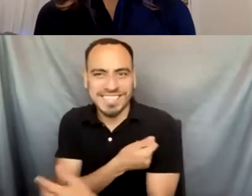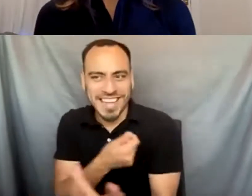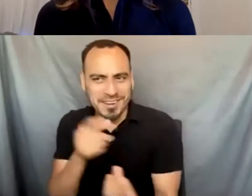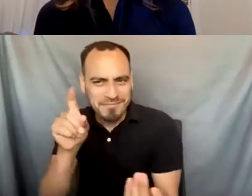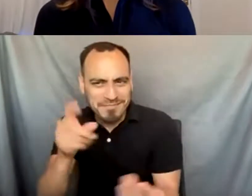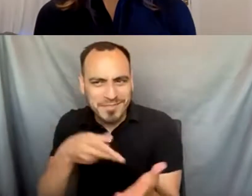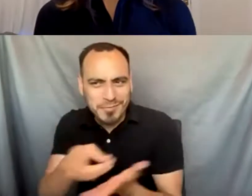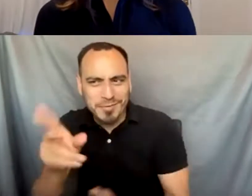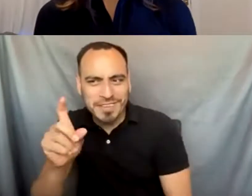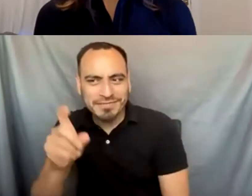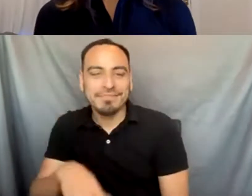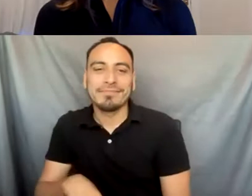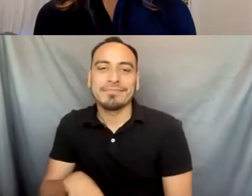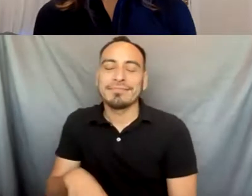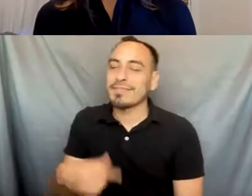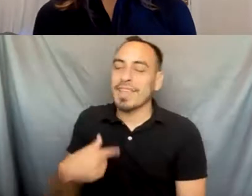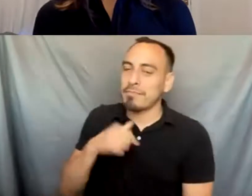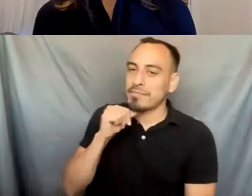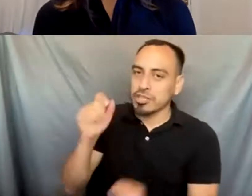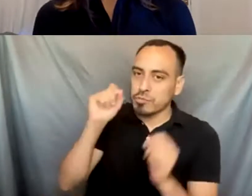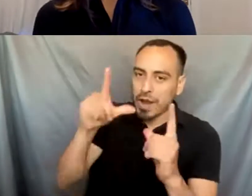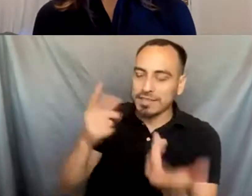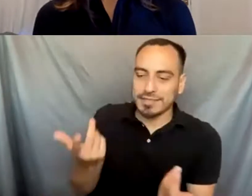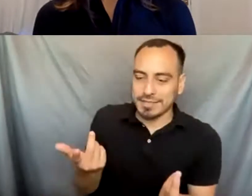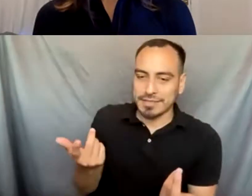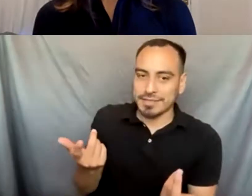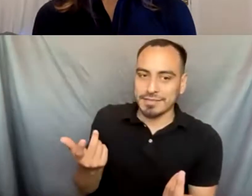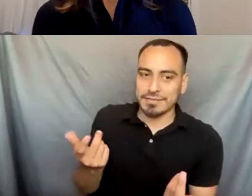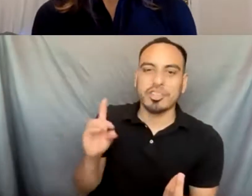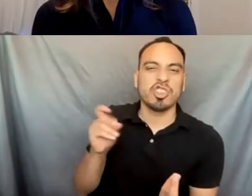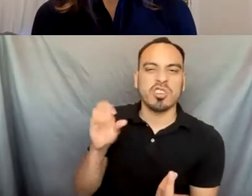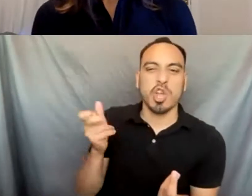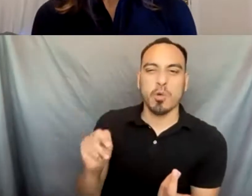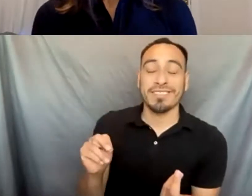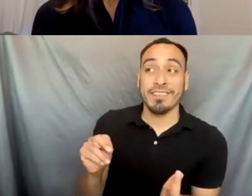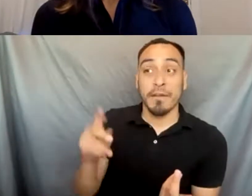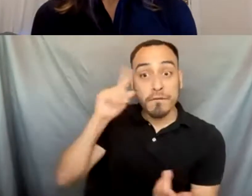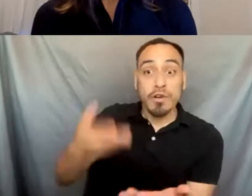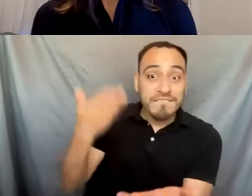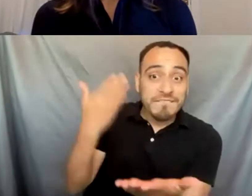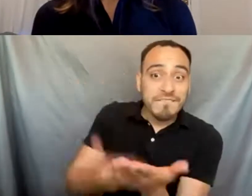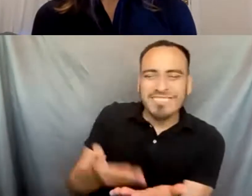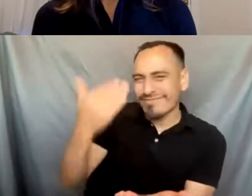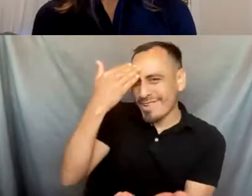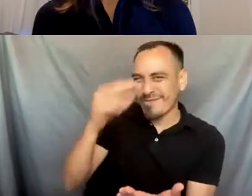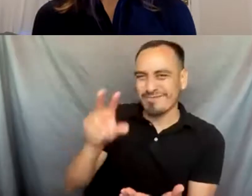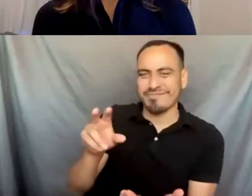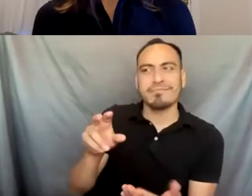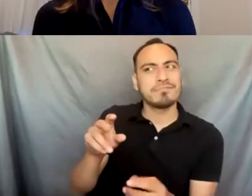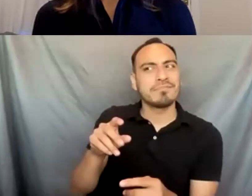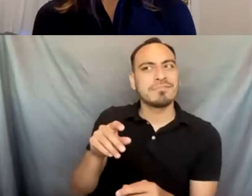I would not be surprised. I don't know this for a fact. I can surely find out.